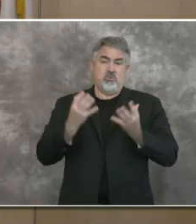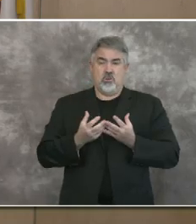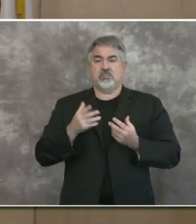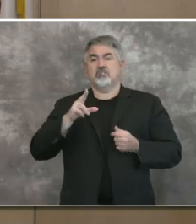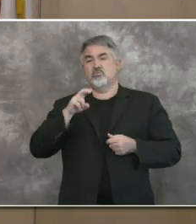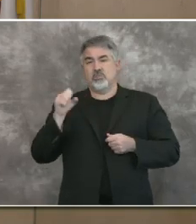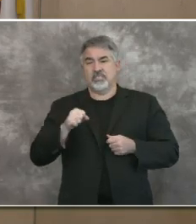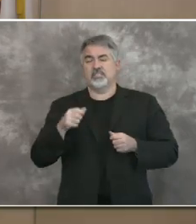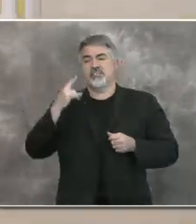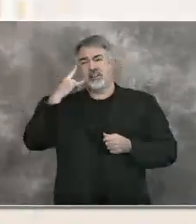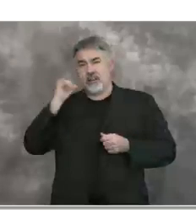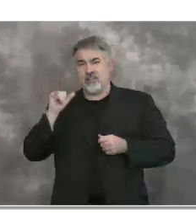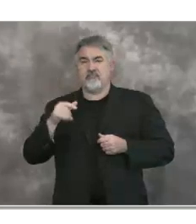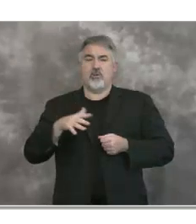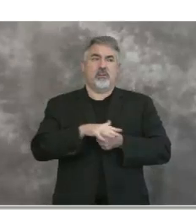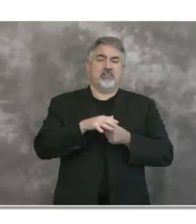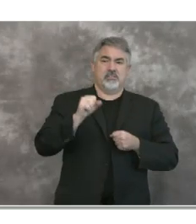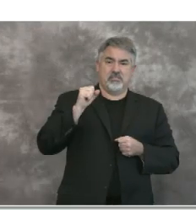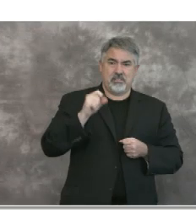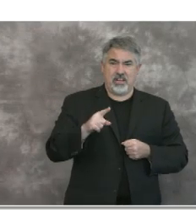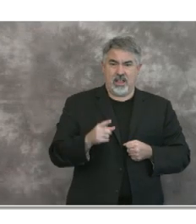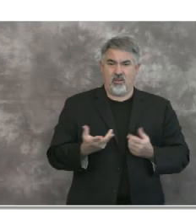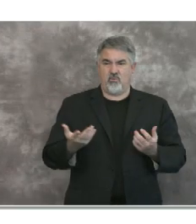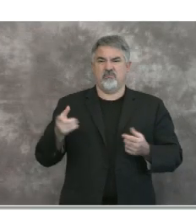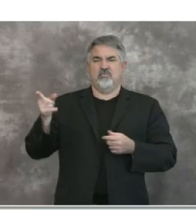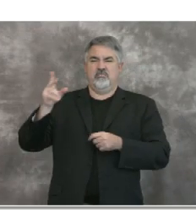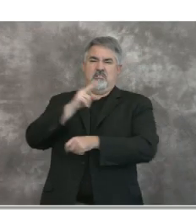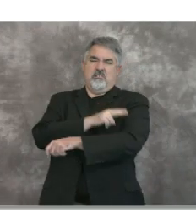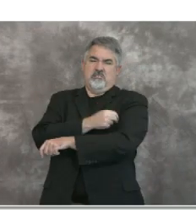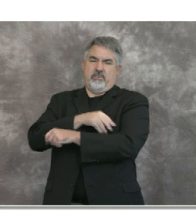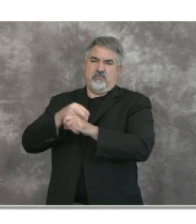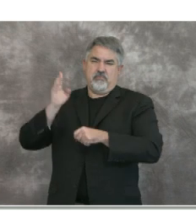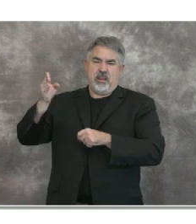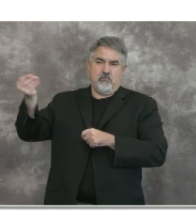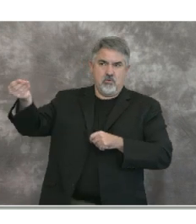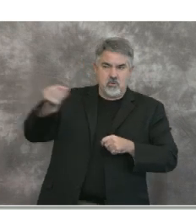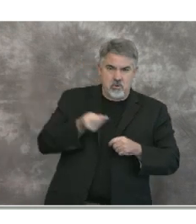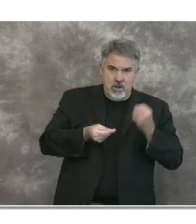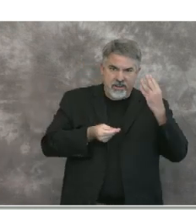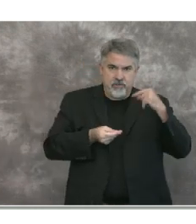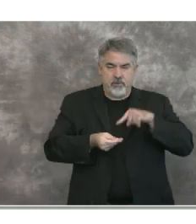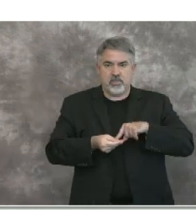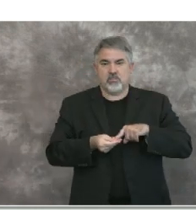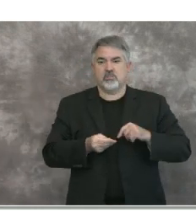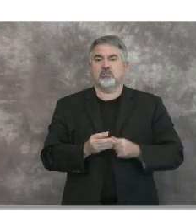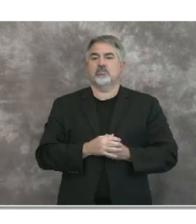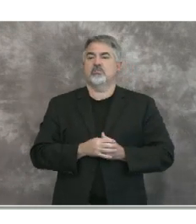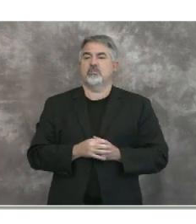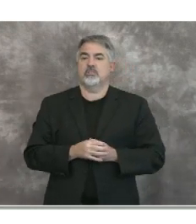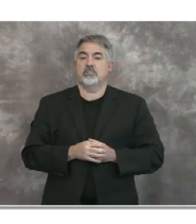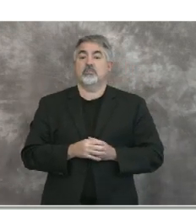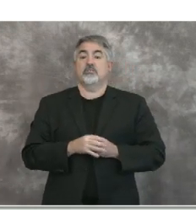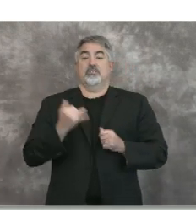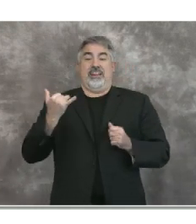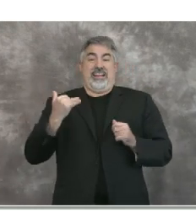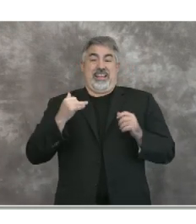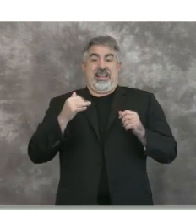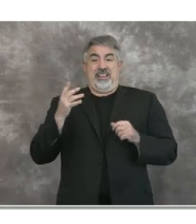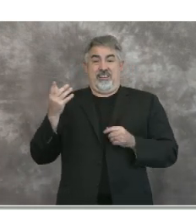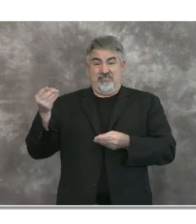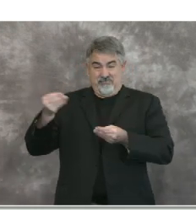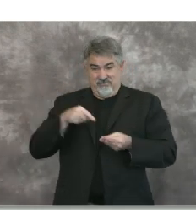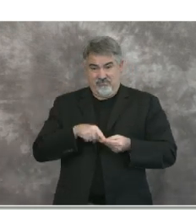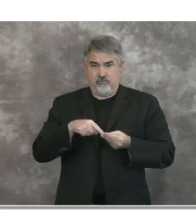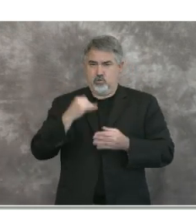statistics today are based on data from the Johns Hopkins dashboard, and these data were obtained today at around